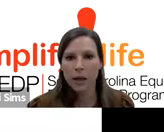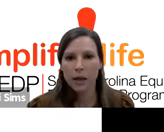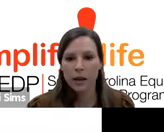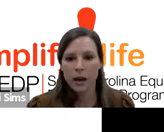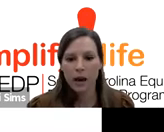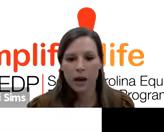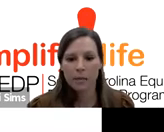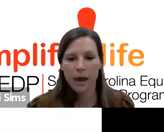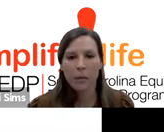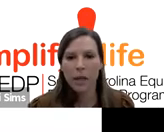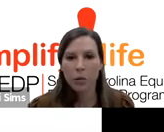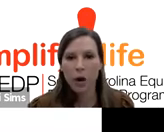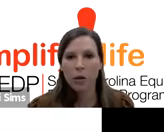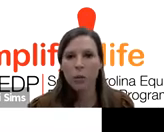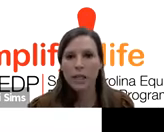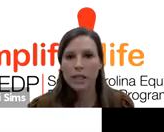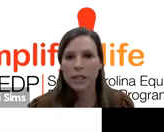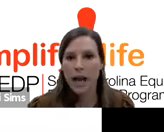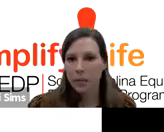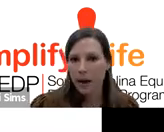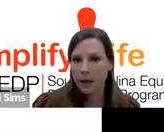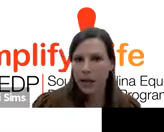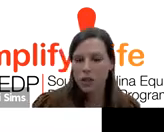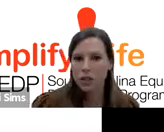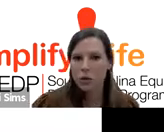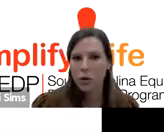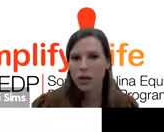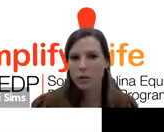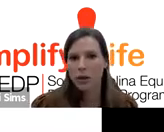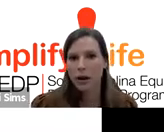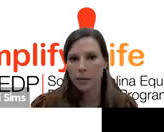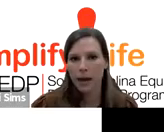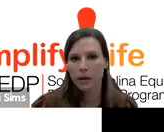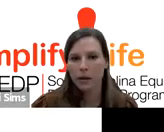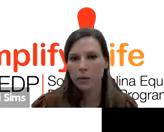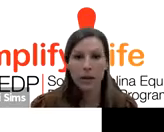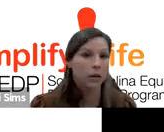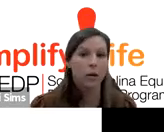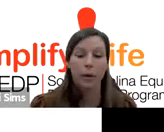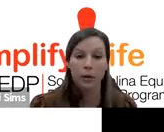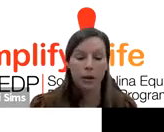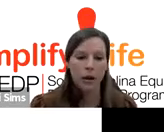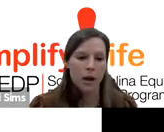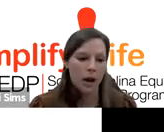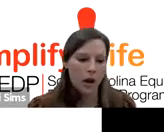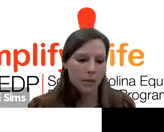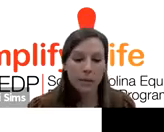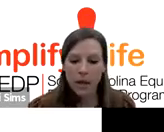email me how many you want, what type of applications you want, whether iPad or regular or both.